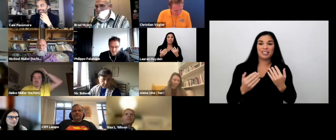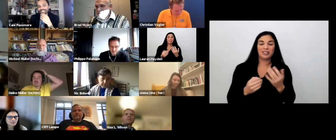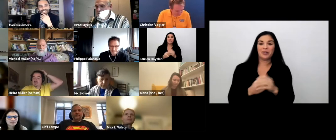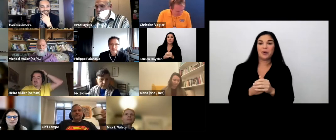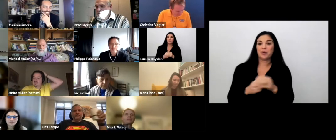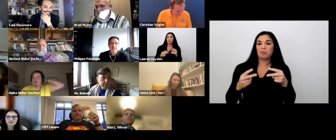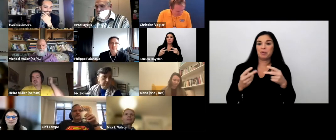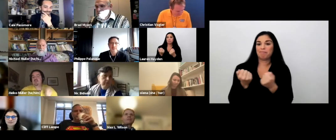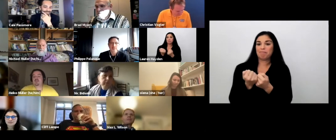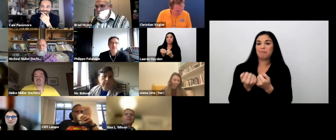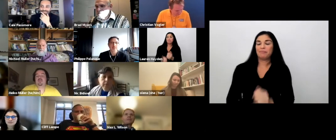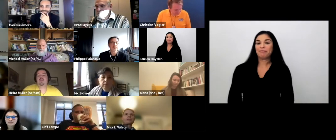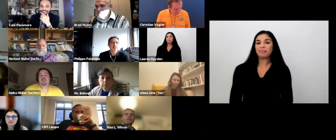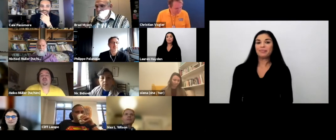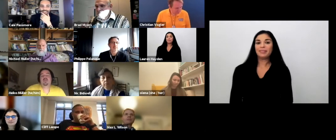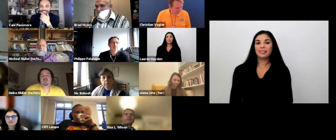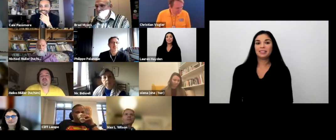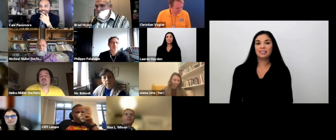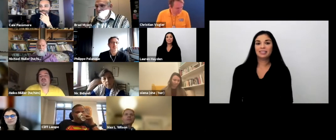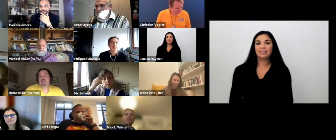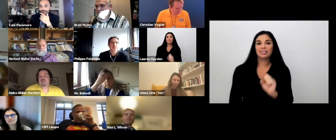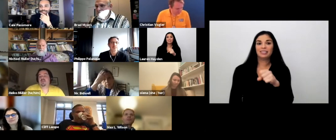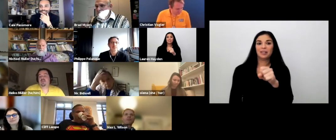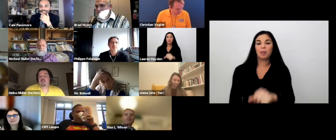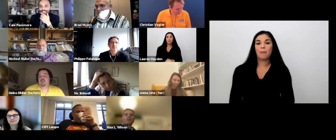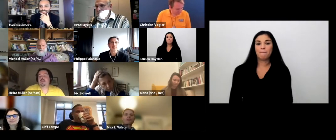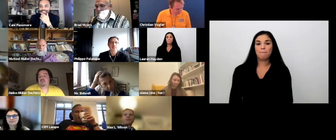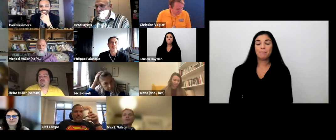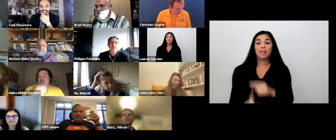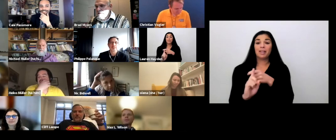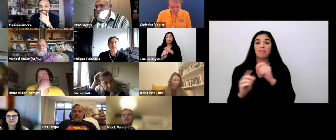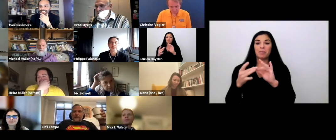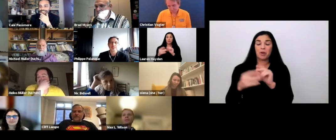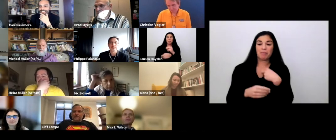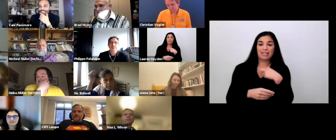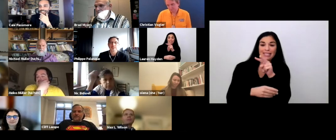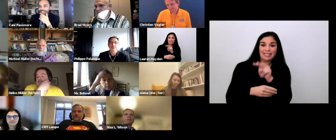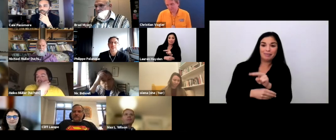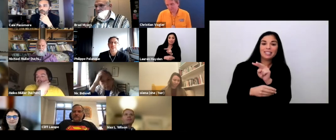no las dos? Yeah, from the comments here, I'm seeing actually